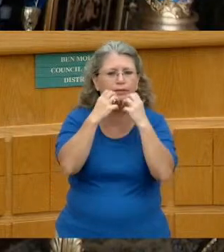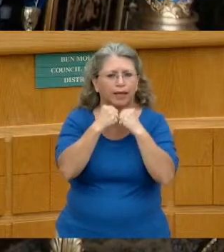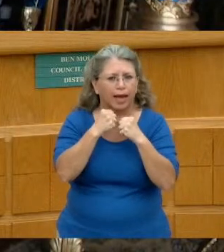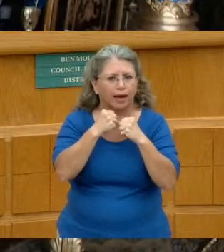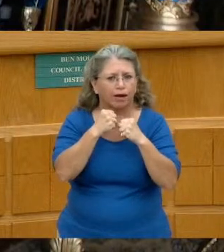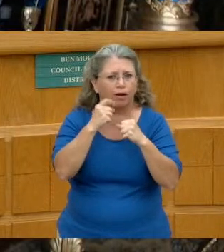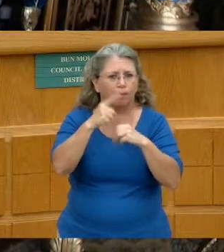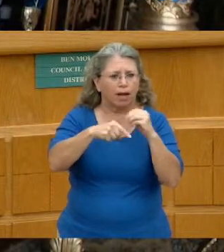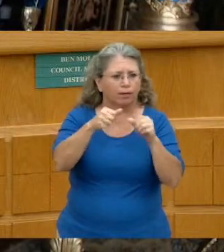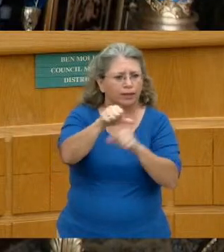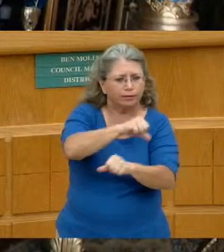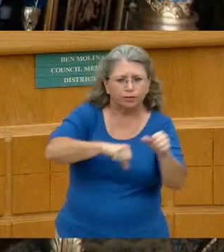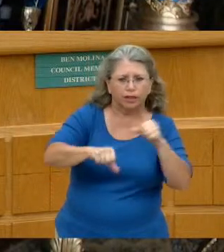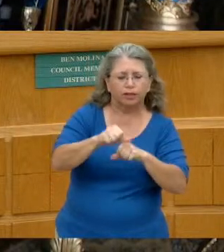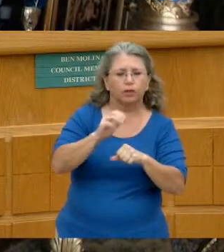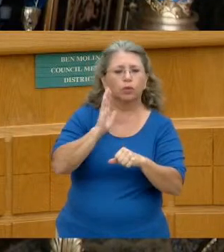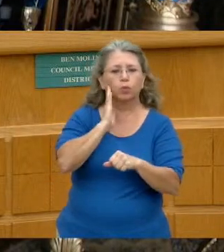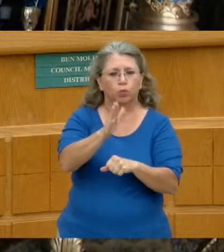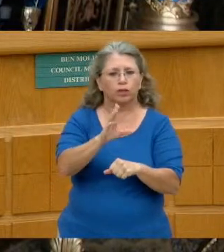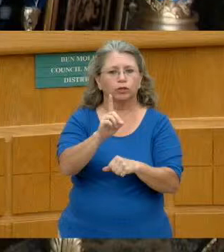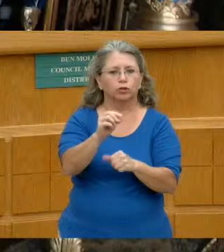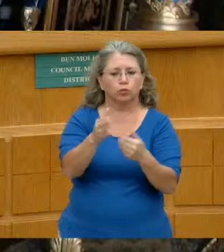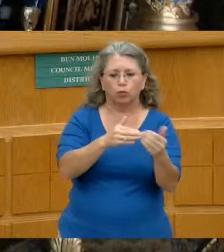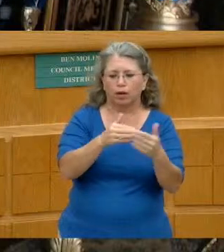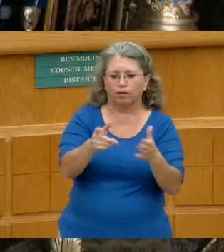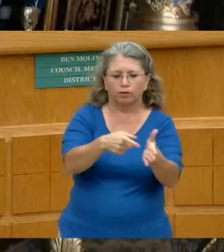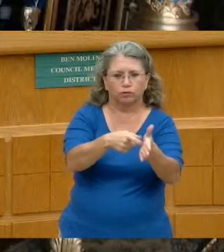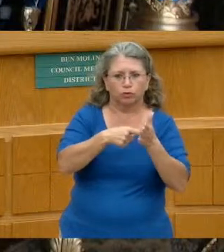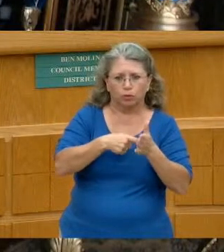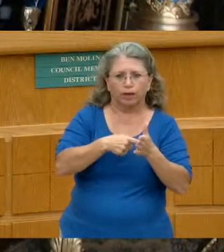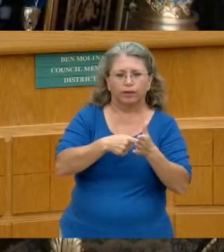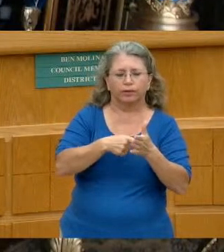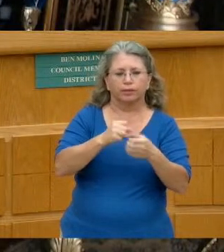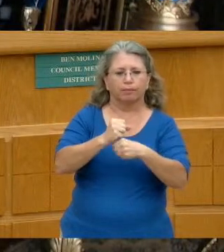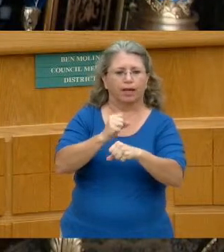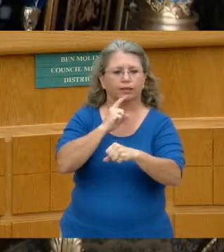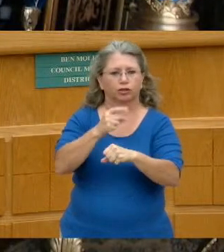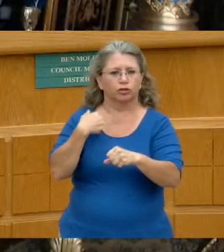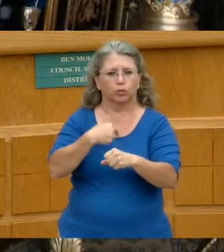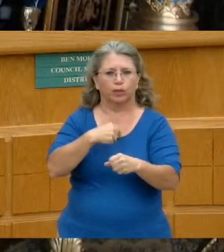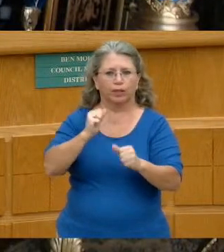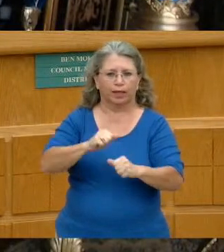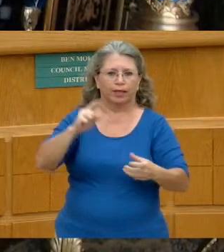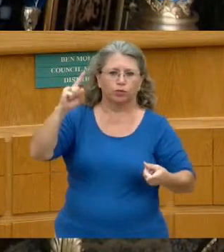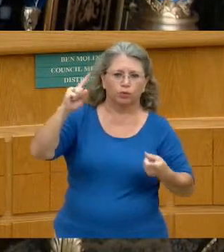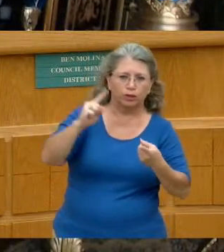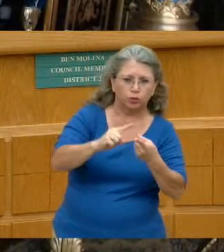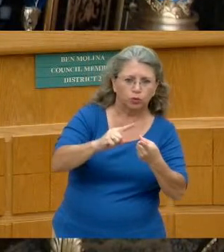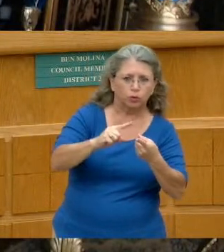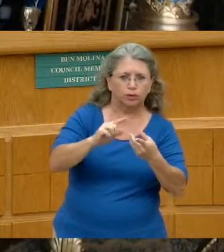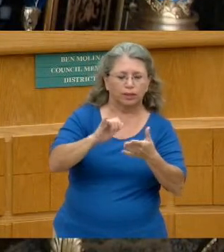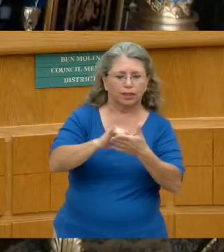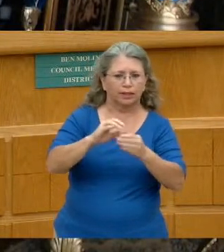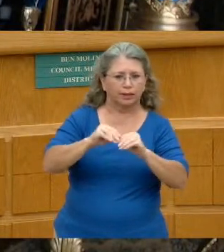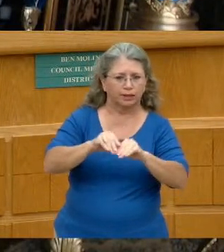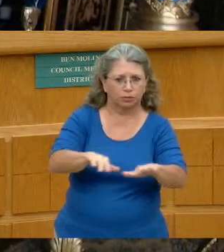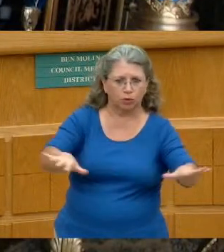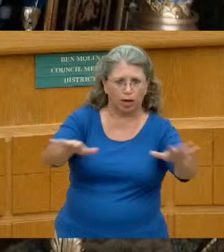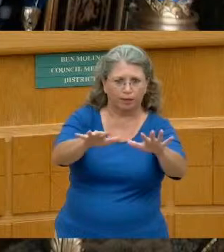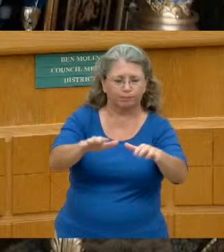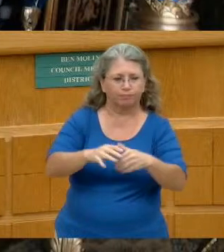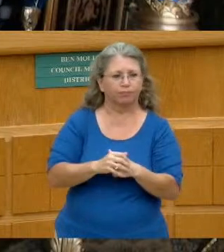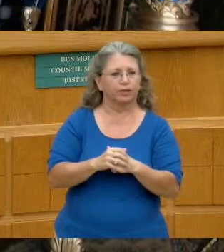do whatever it takes to make certain that we can reduce the spread of this virus. So